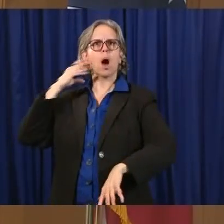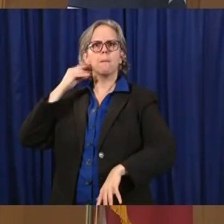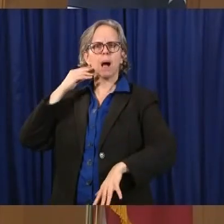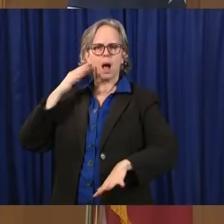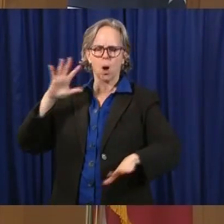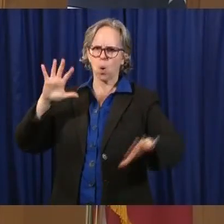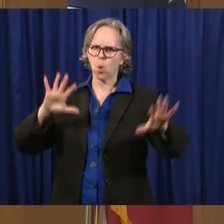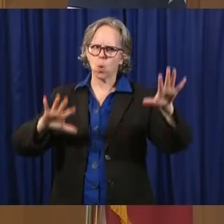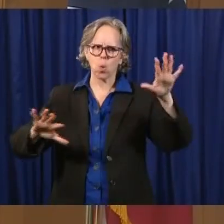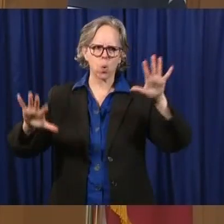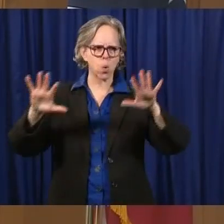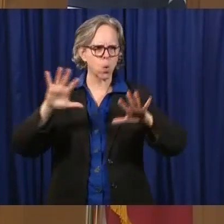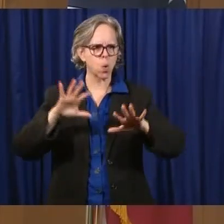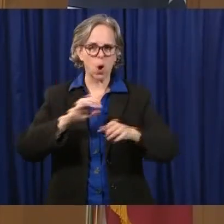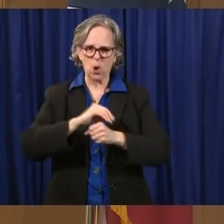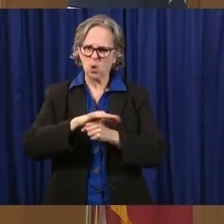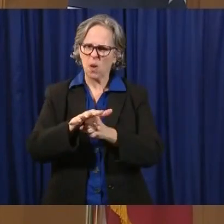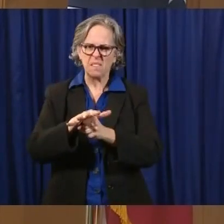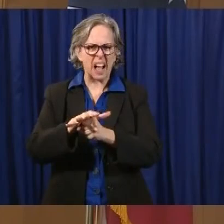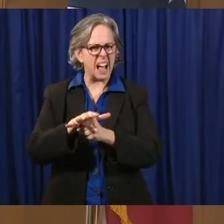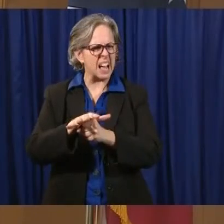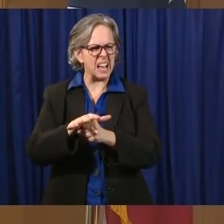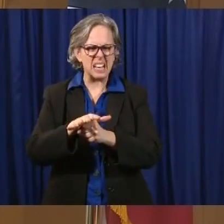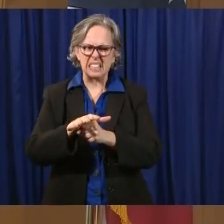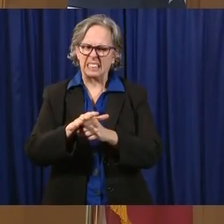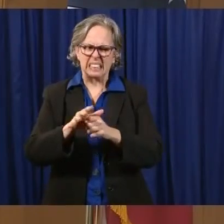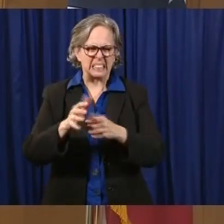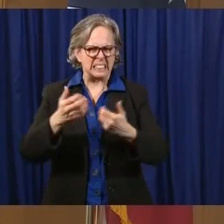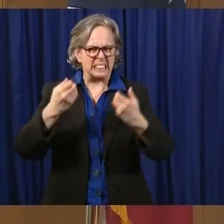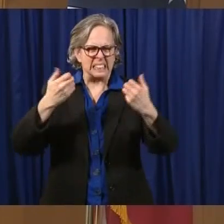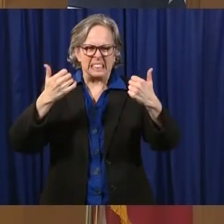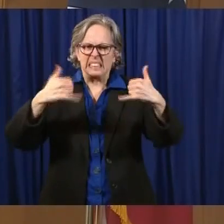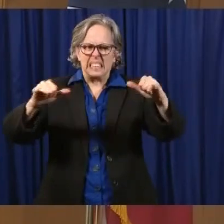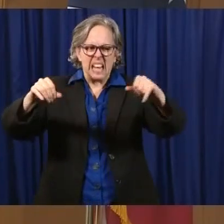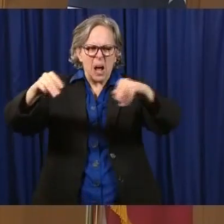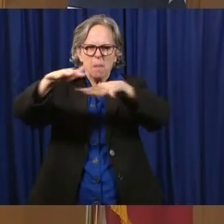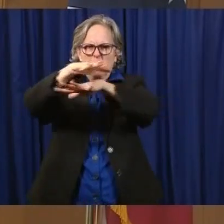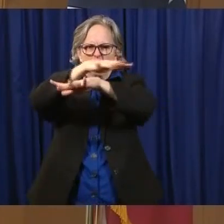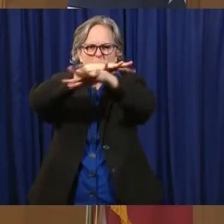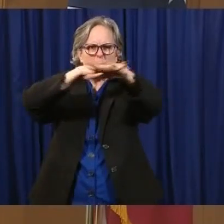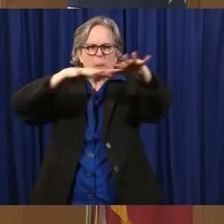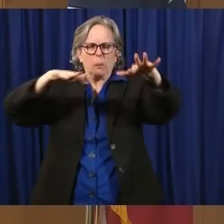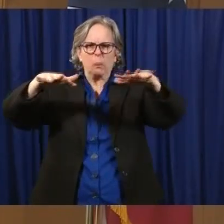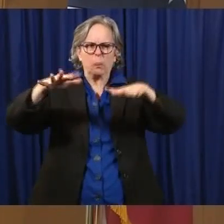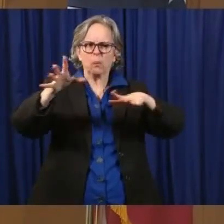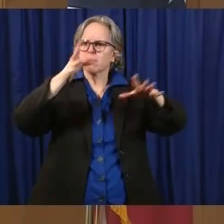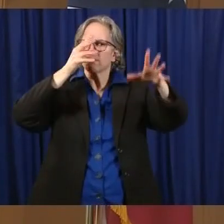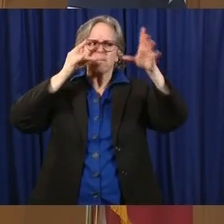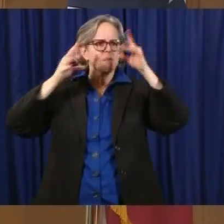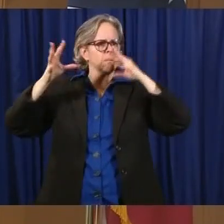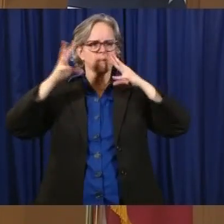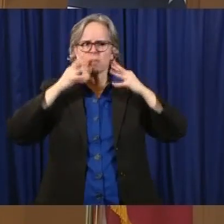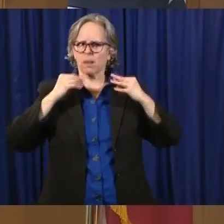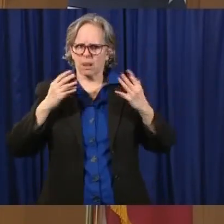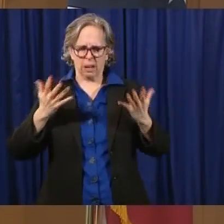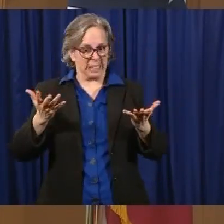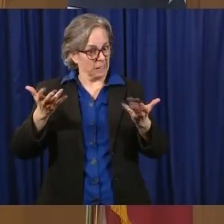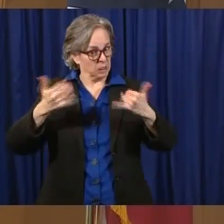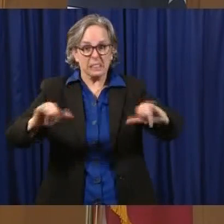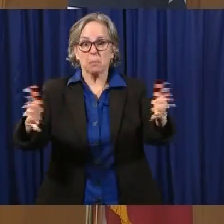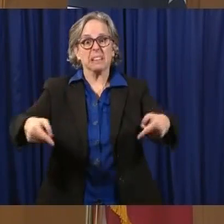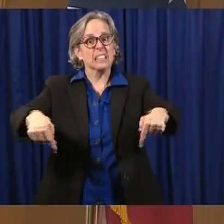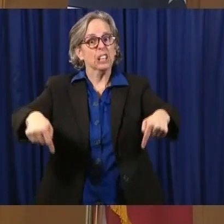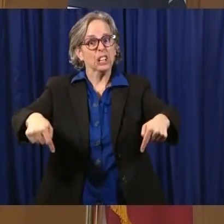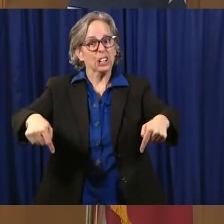Coronavirus is still, as far as we can tell, still going to be very much here. It's still going to be, for some people who